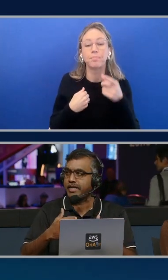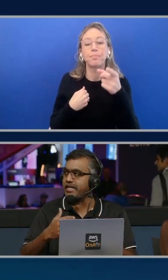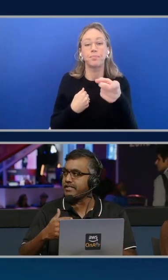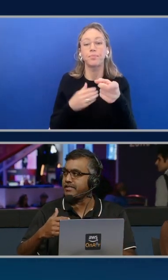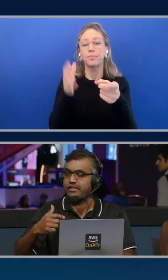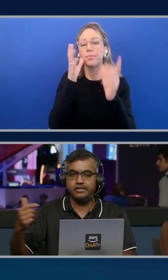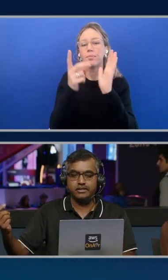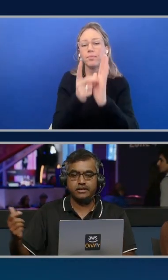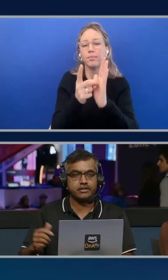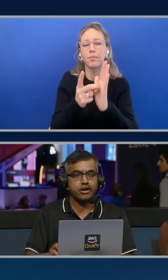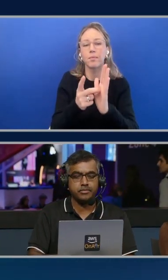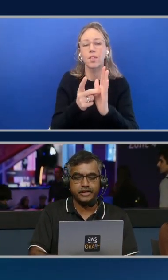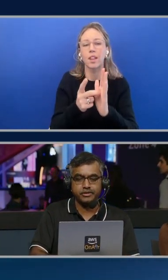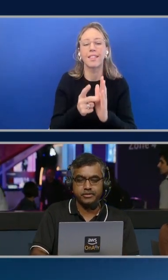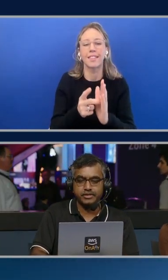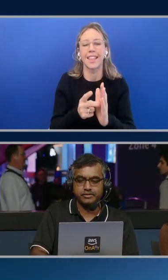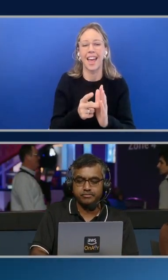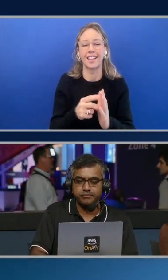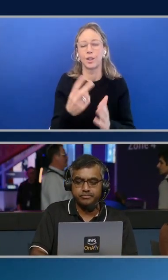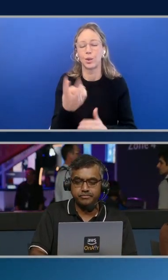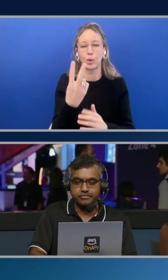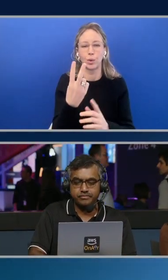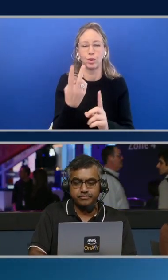demonstrate bidirectional. Okay. Rob, take it over.